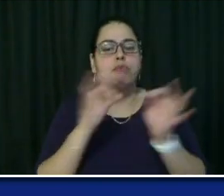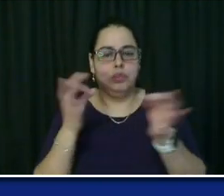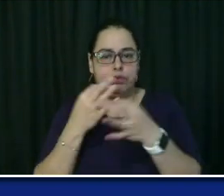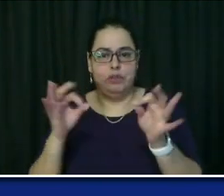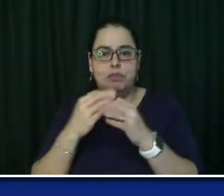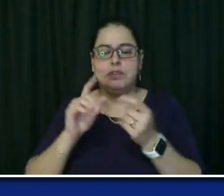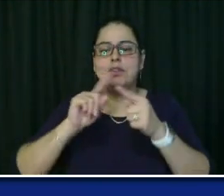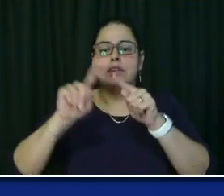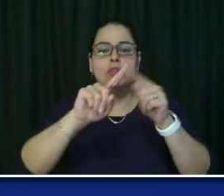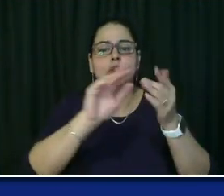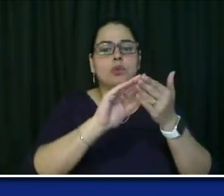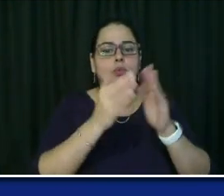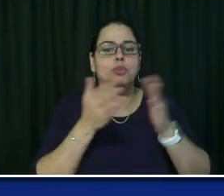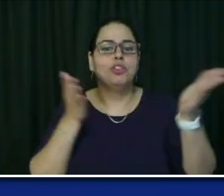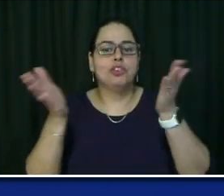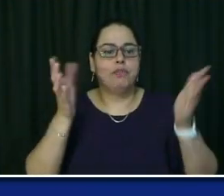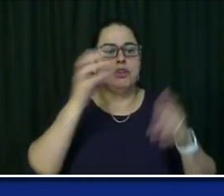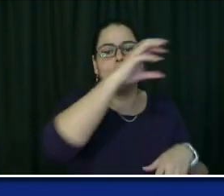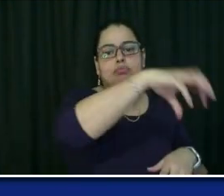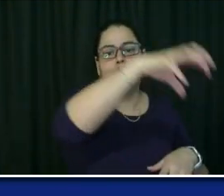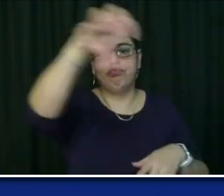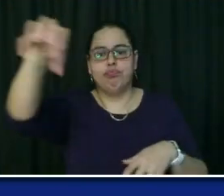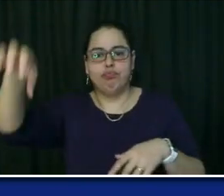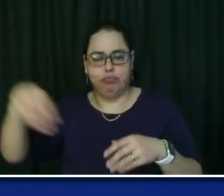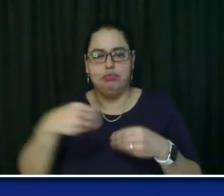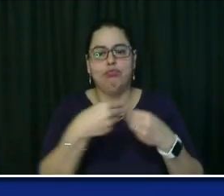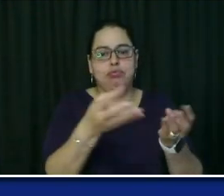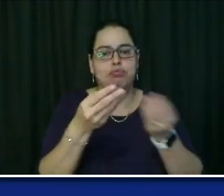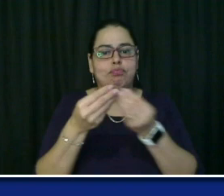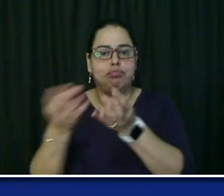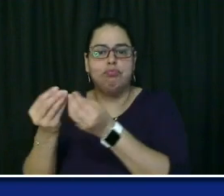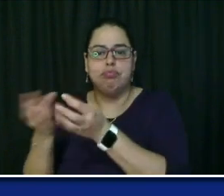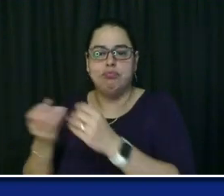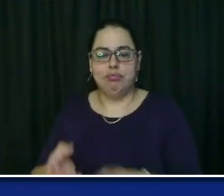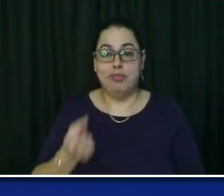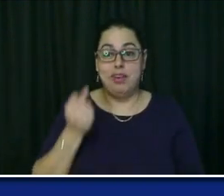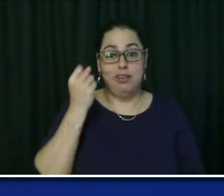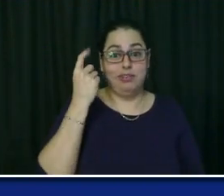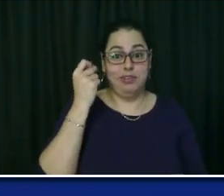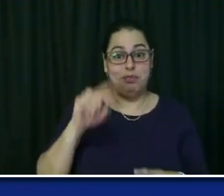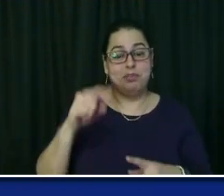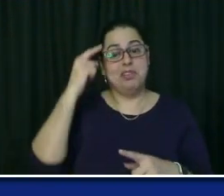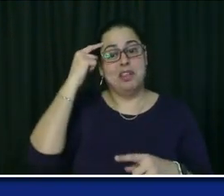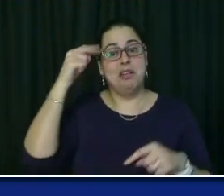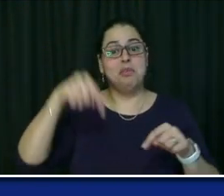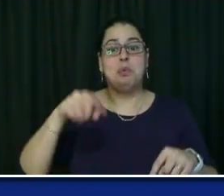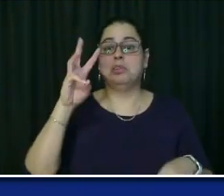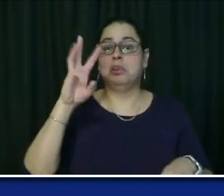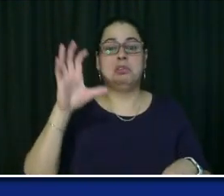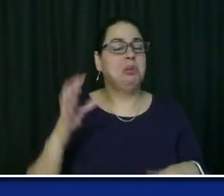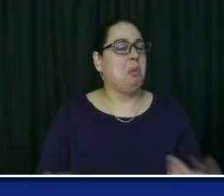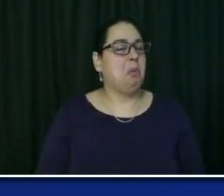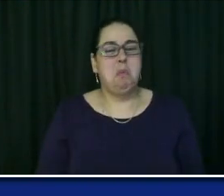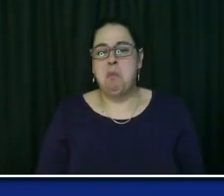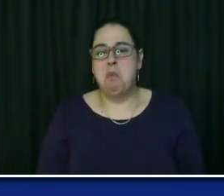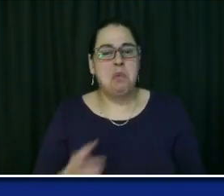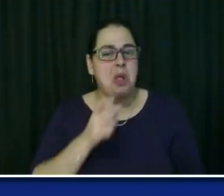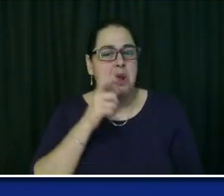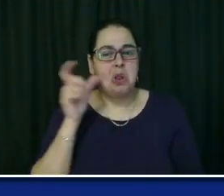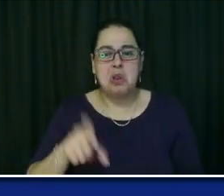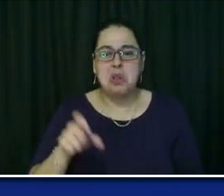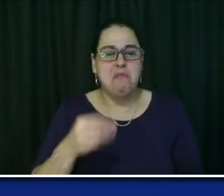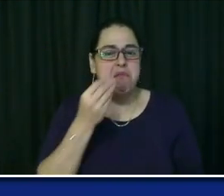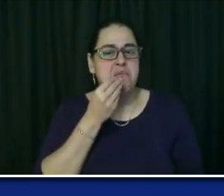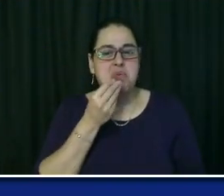of food insecurity as something that matters in Westchester County. We're a wealthy county. We're seen as a county of millionaires. Everybody's got, a meadow